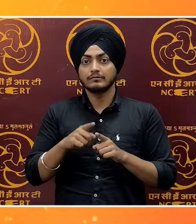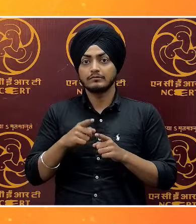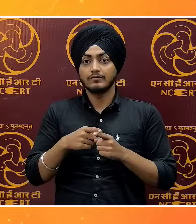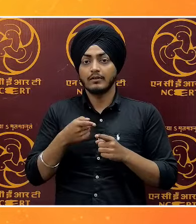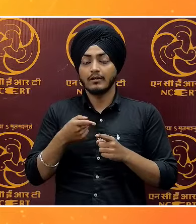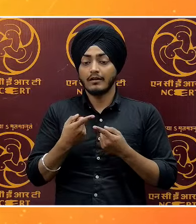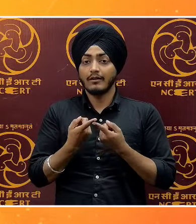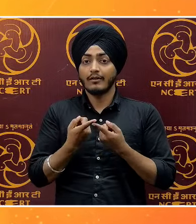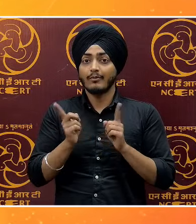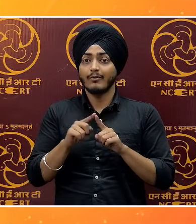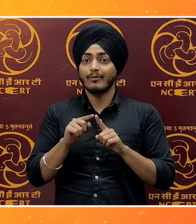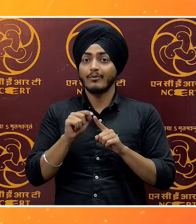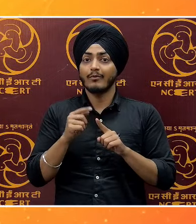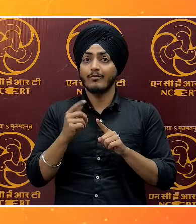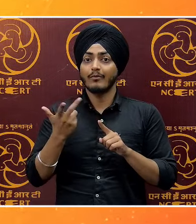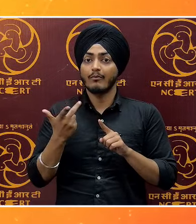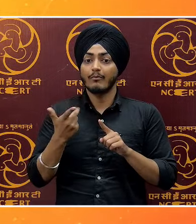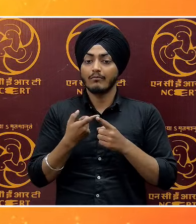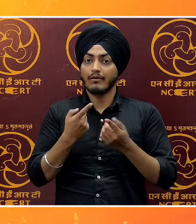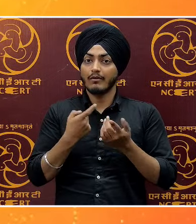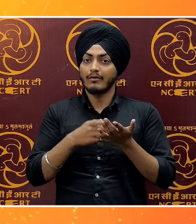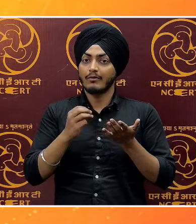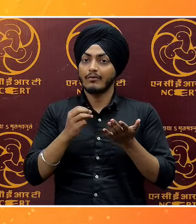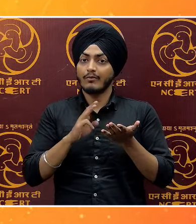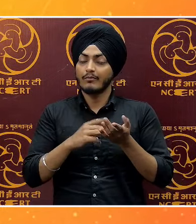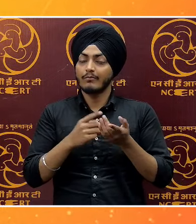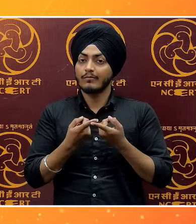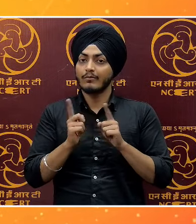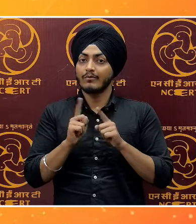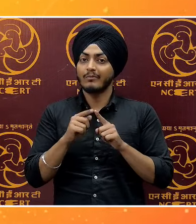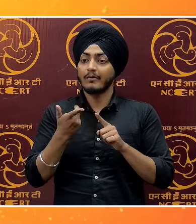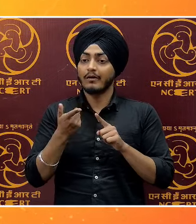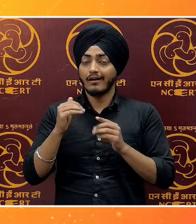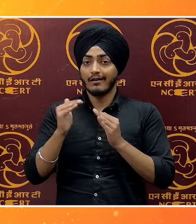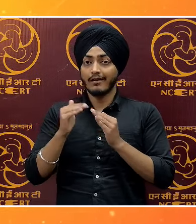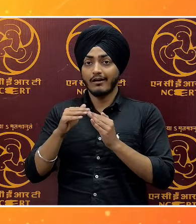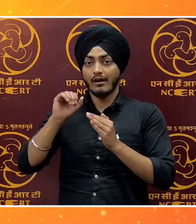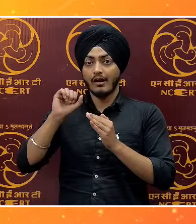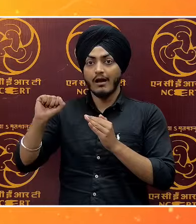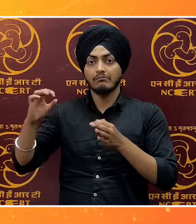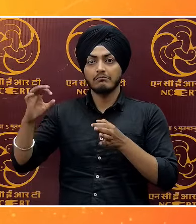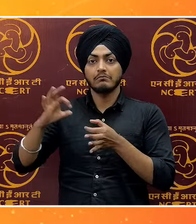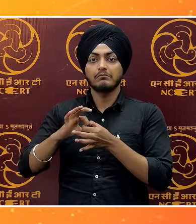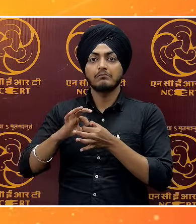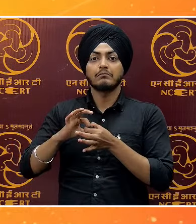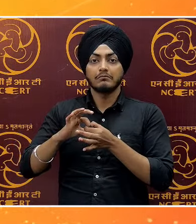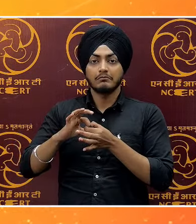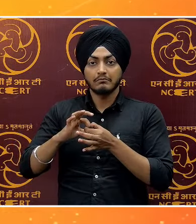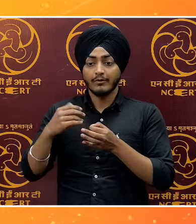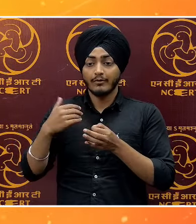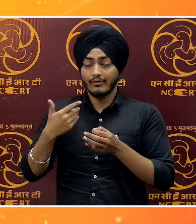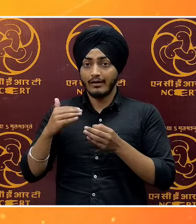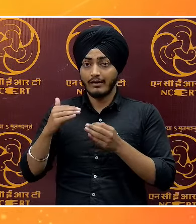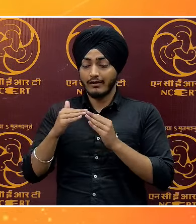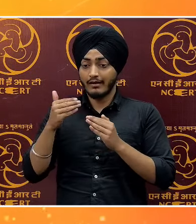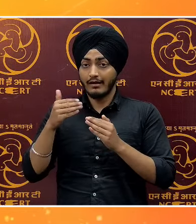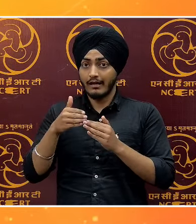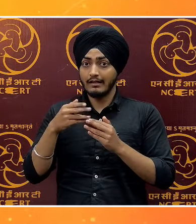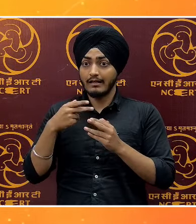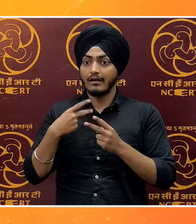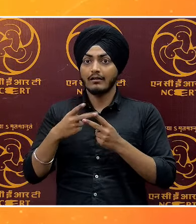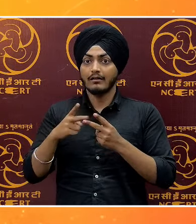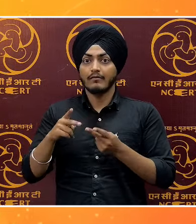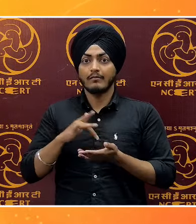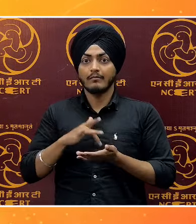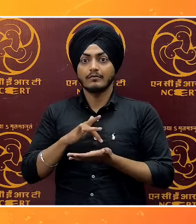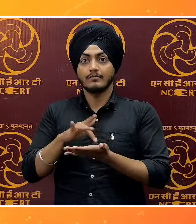room is a part of a house. Right. There are different parts in the houses. So different rooms are there. Can you tell me some